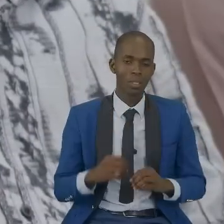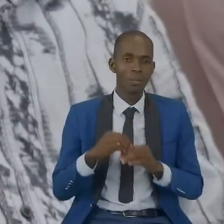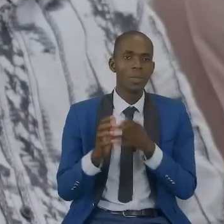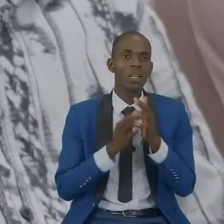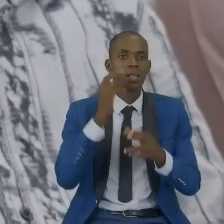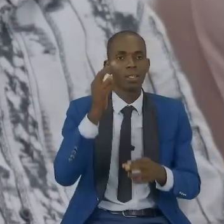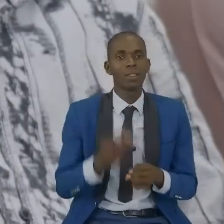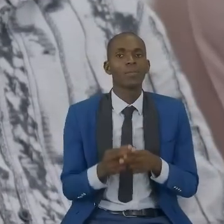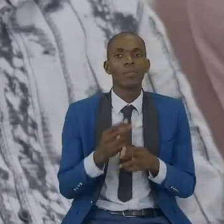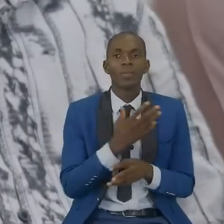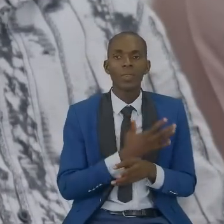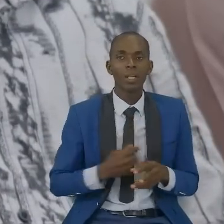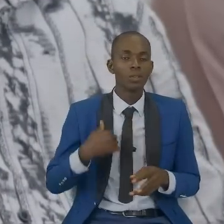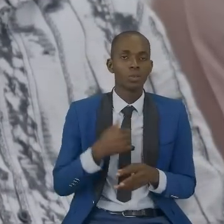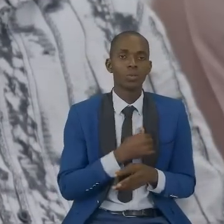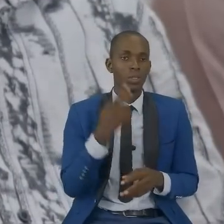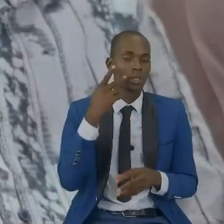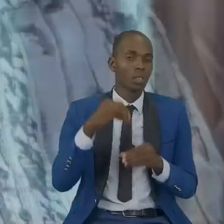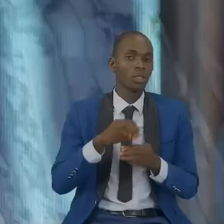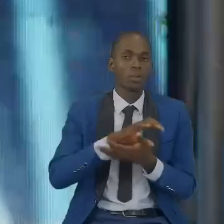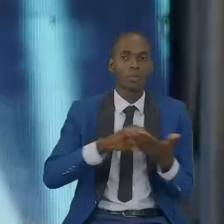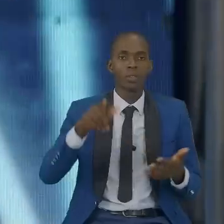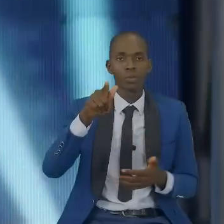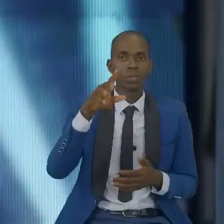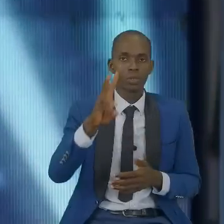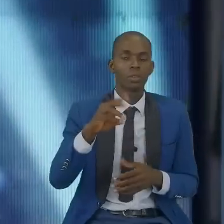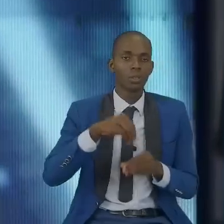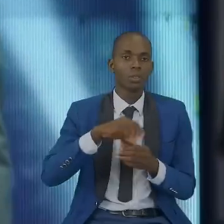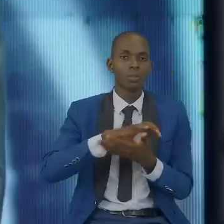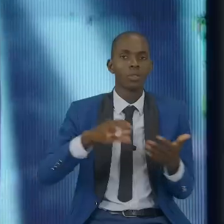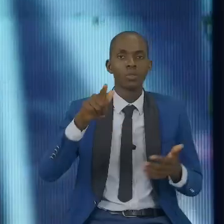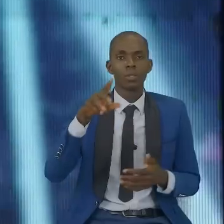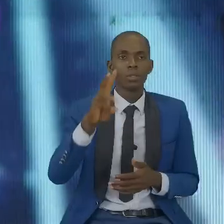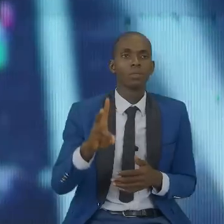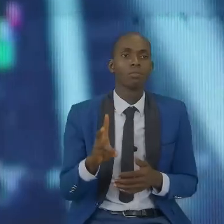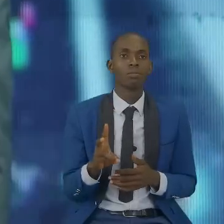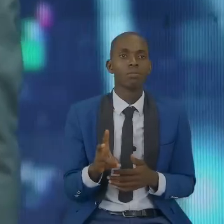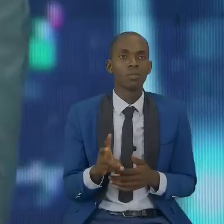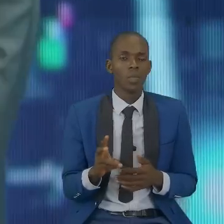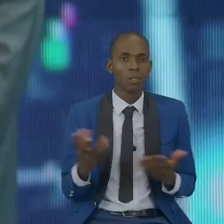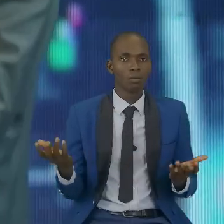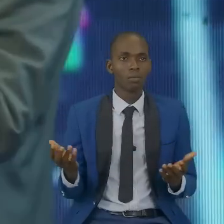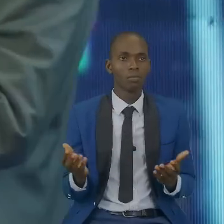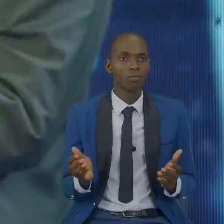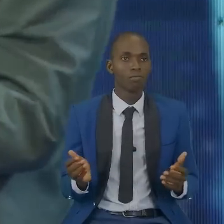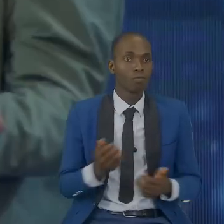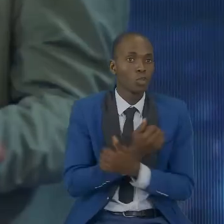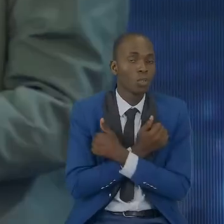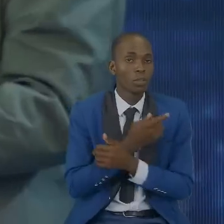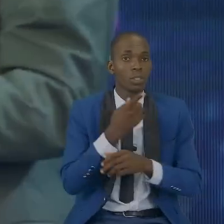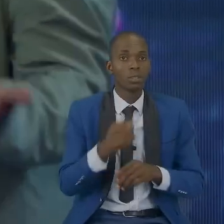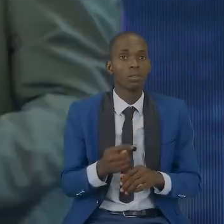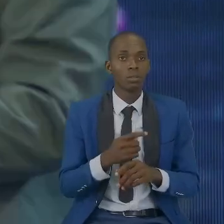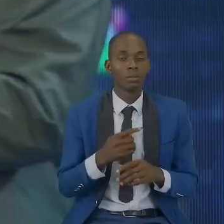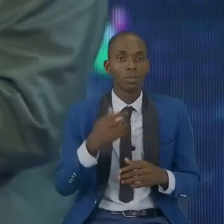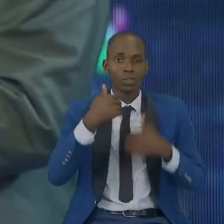name. And then we're told in verse 26, it says in verse 26, esteeming the reproach of Christ greater riches